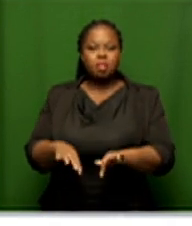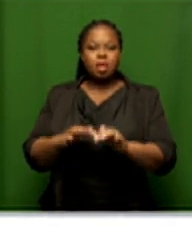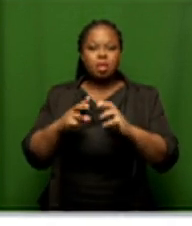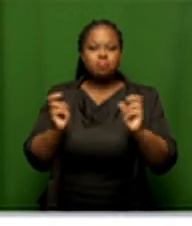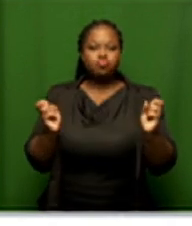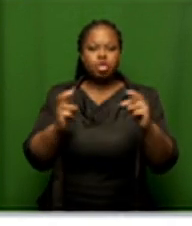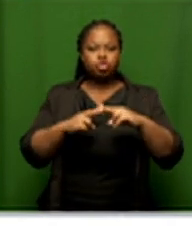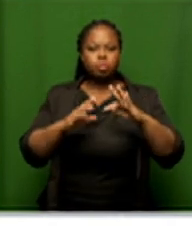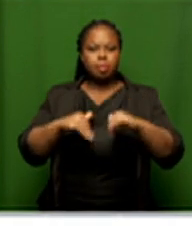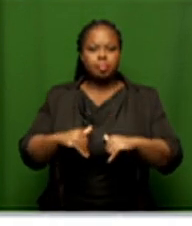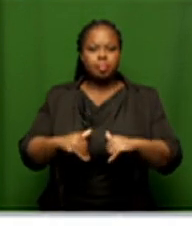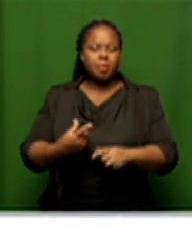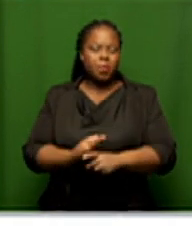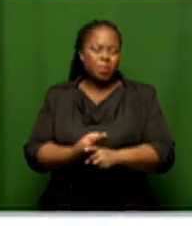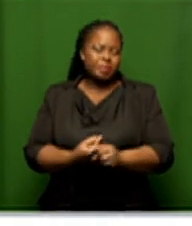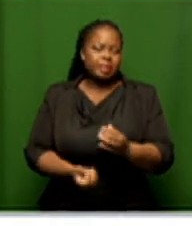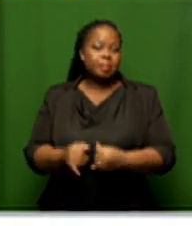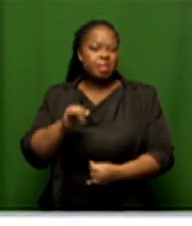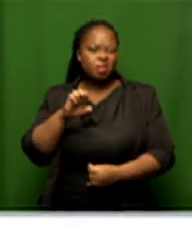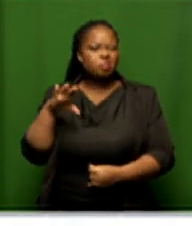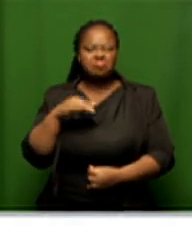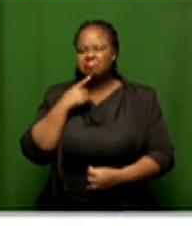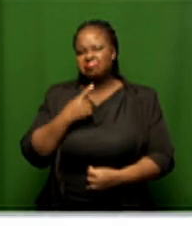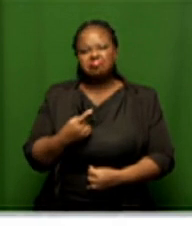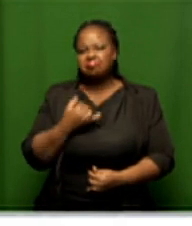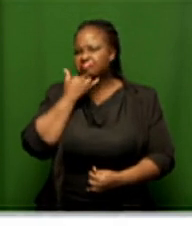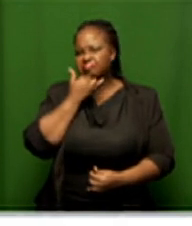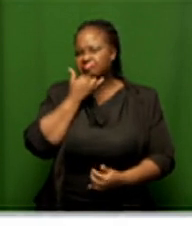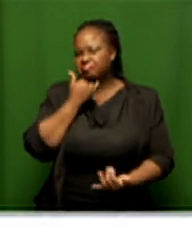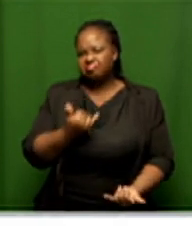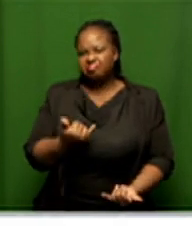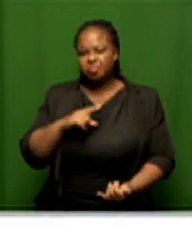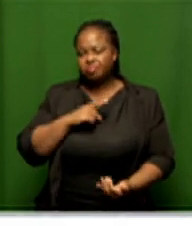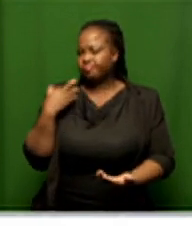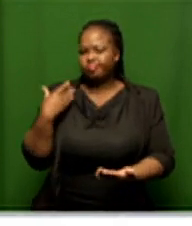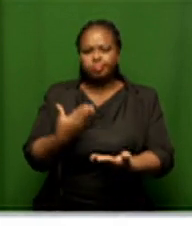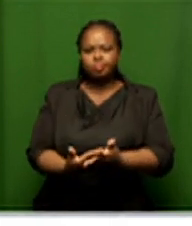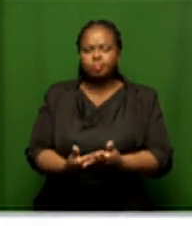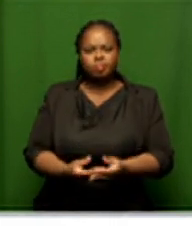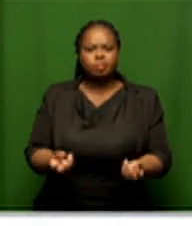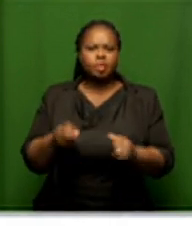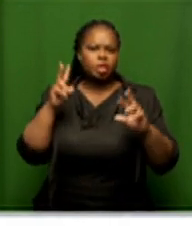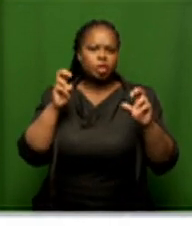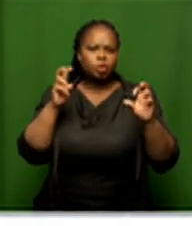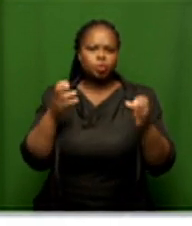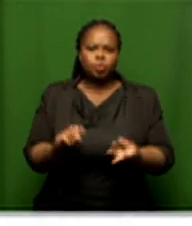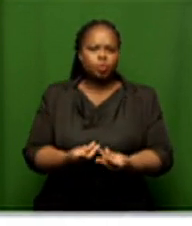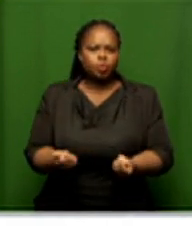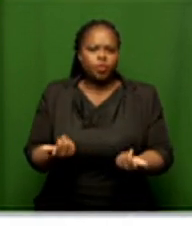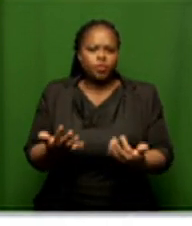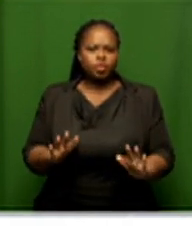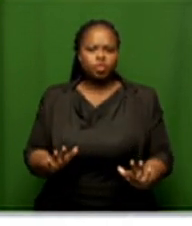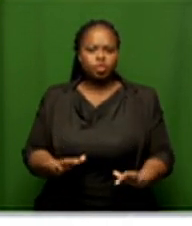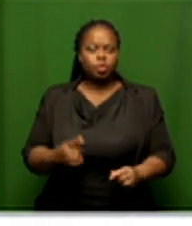KwaZulu-Natal. But the IEC says that it's happy. They've been able to sort out issues where roads